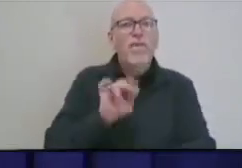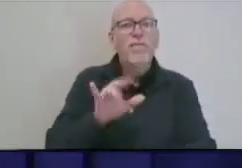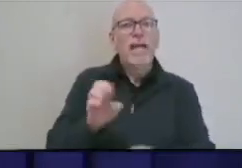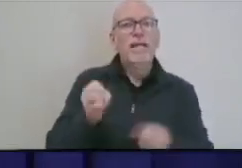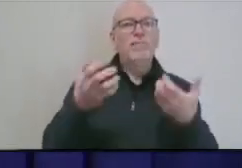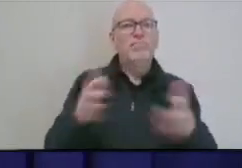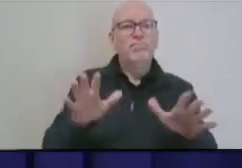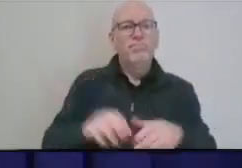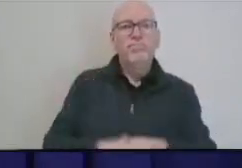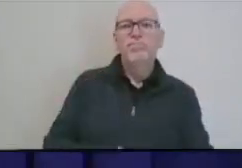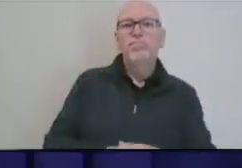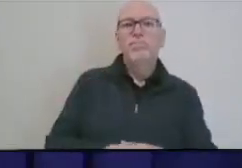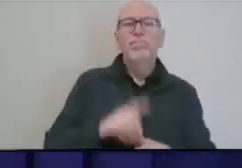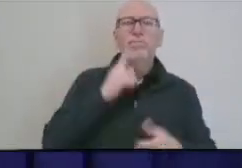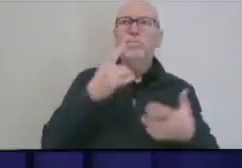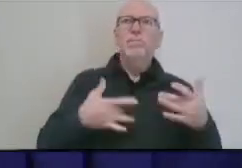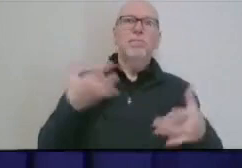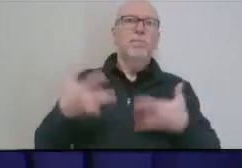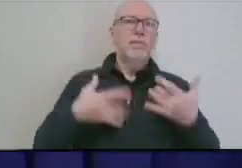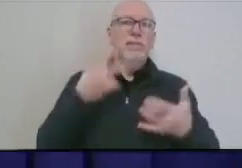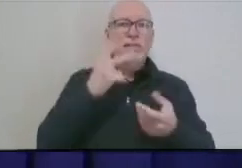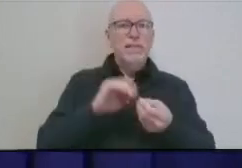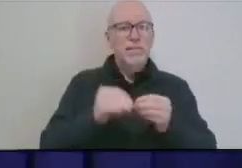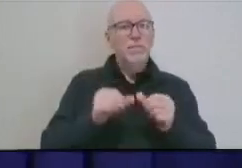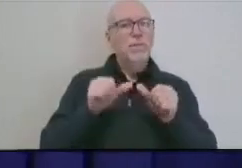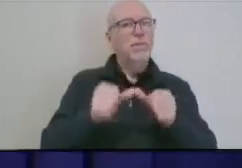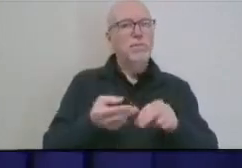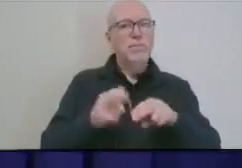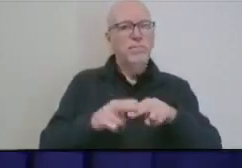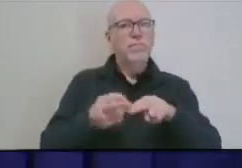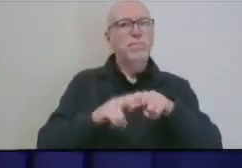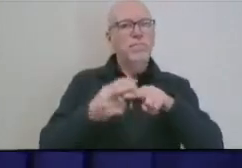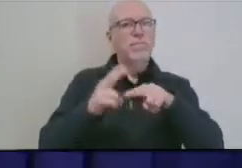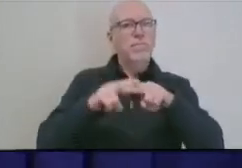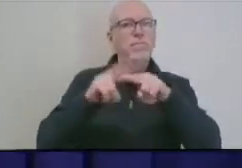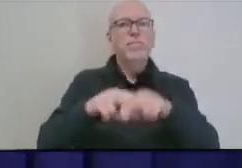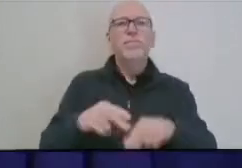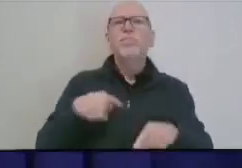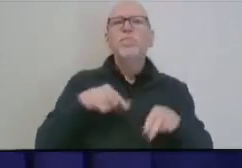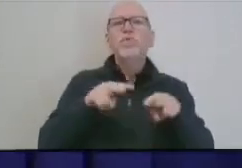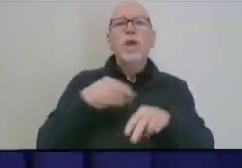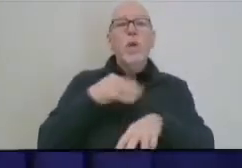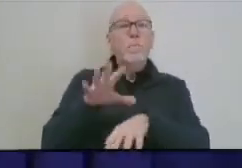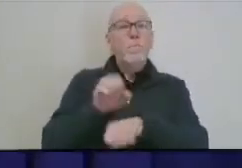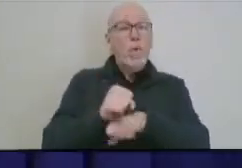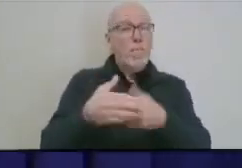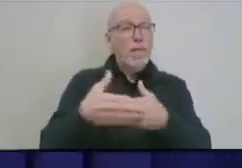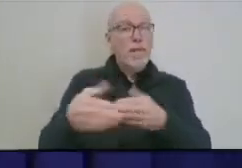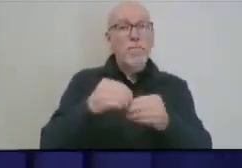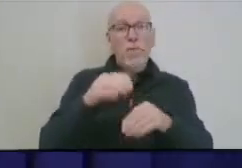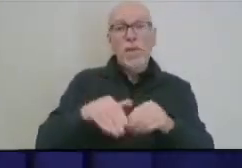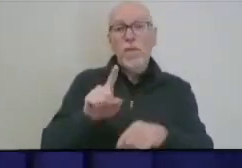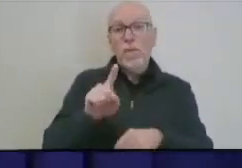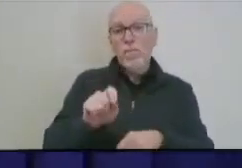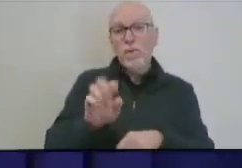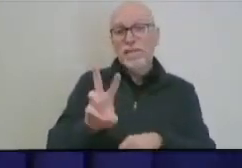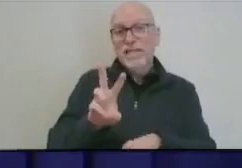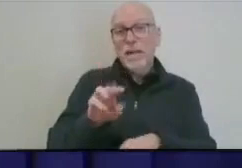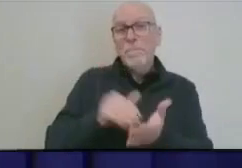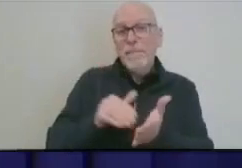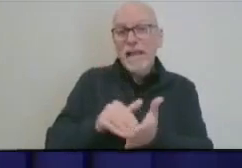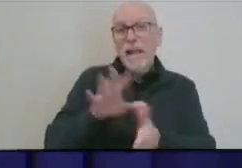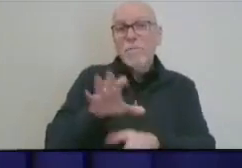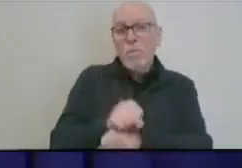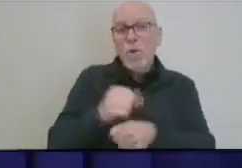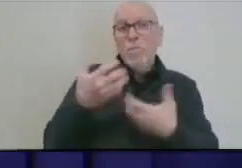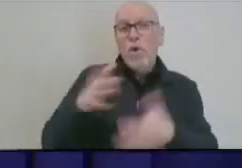It's incredibly exciting to see these numbers continue to climb. When we look at our appointments, more than 1.6 million appointments have been scheduled since